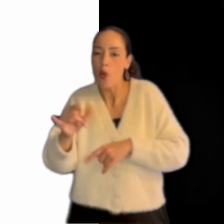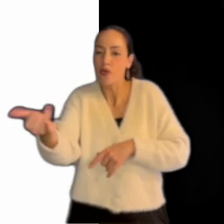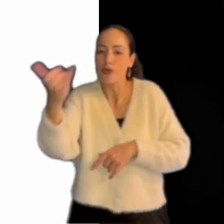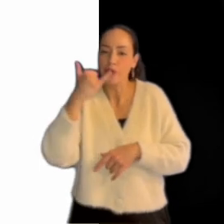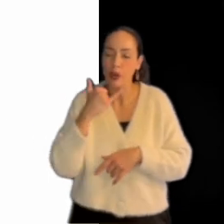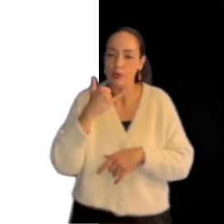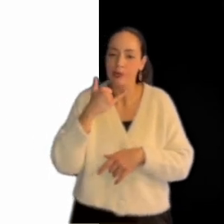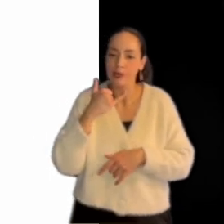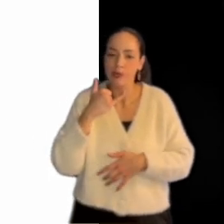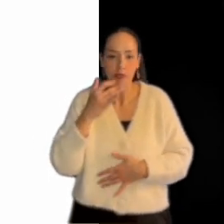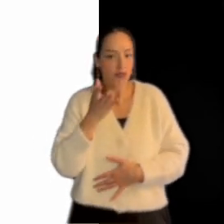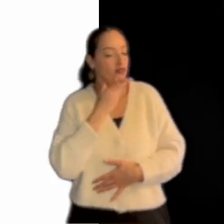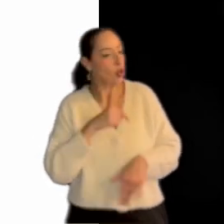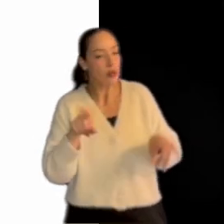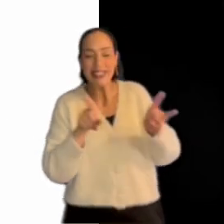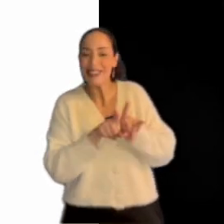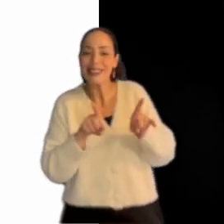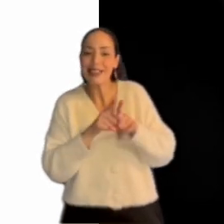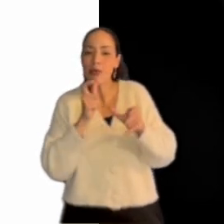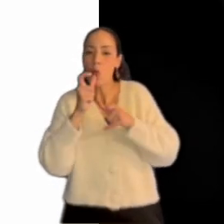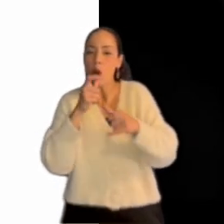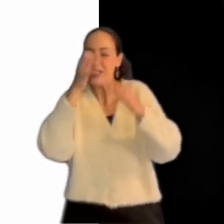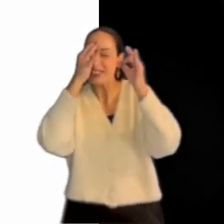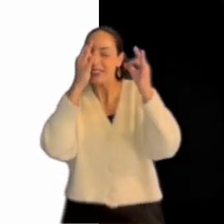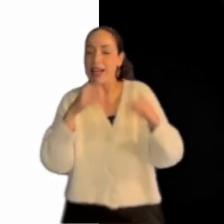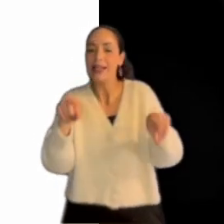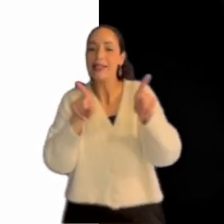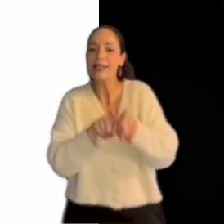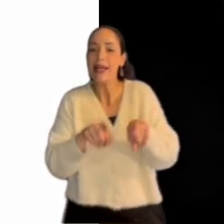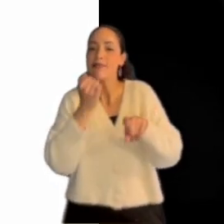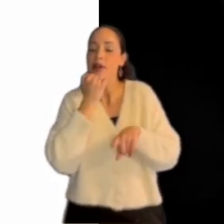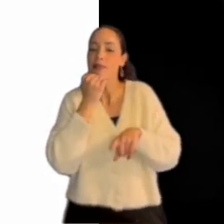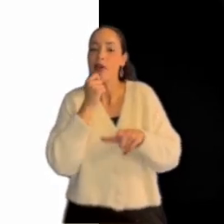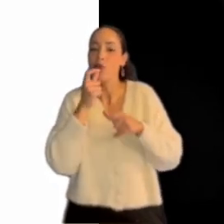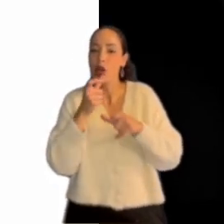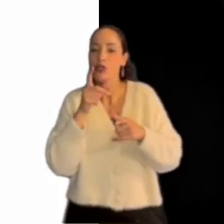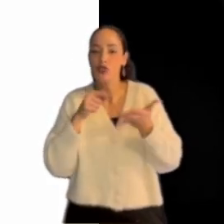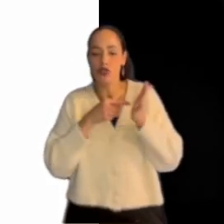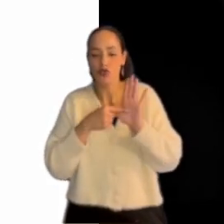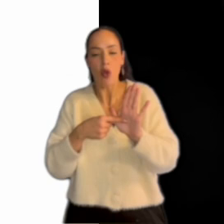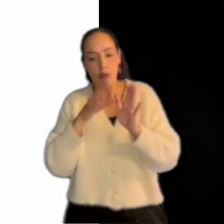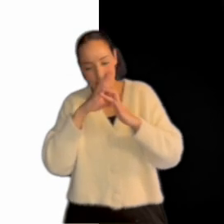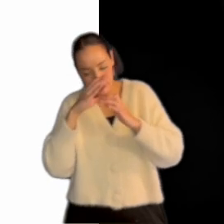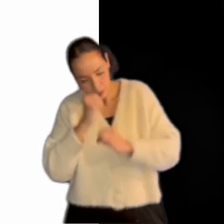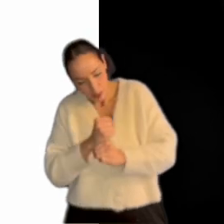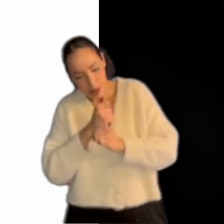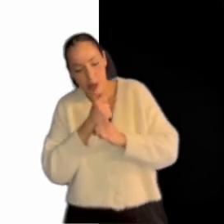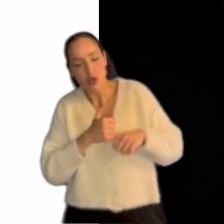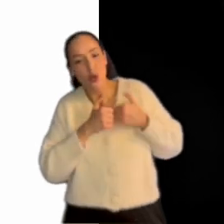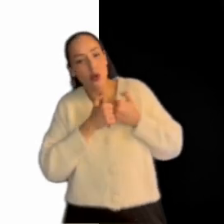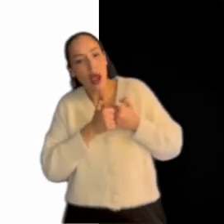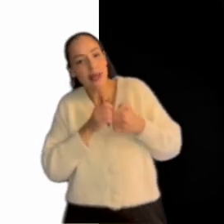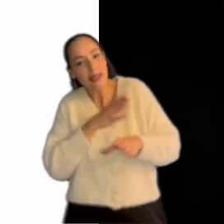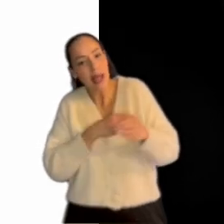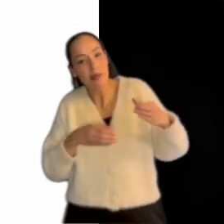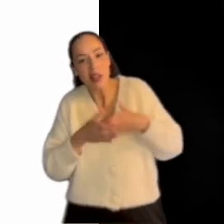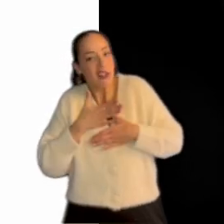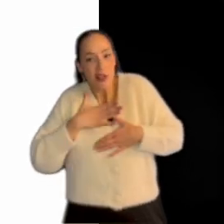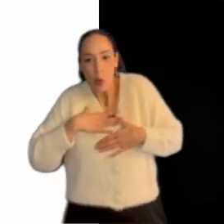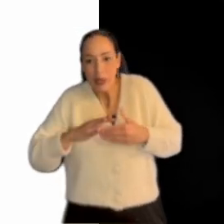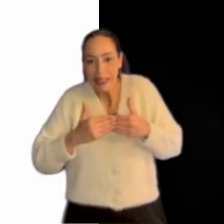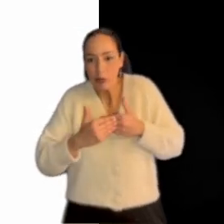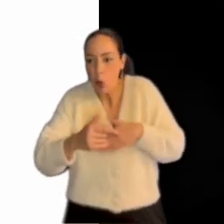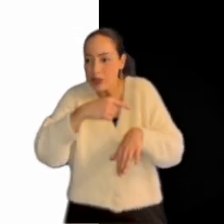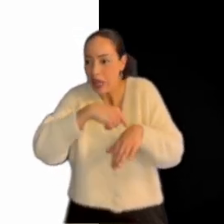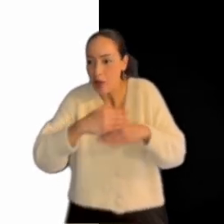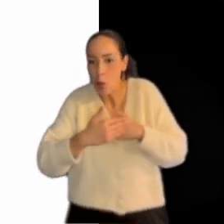same number of words precisely to demonstrate that a commitment to kindness, care, compassion, and empathy need not take up more space. We